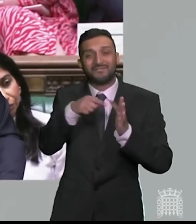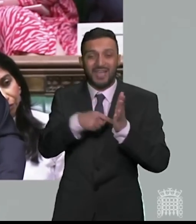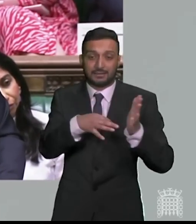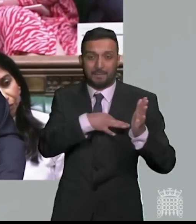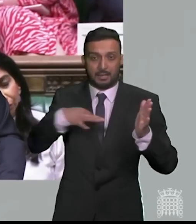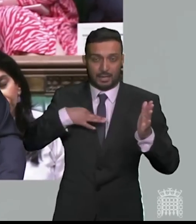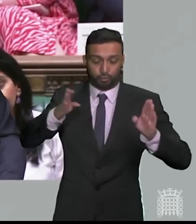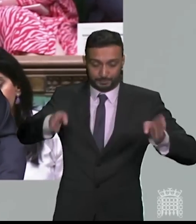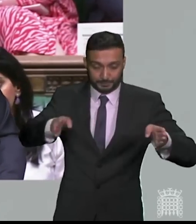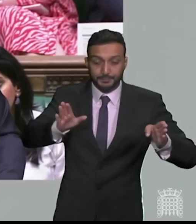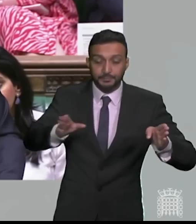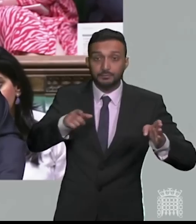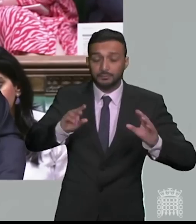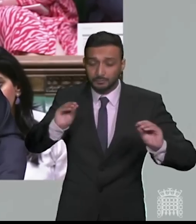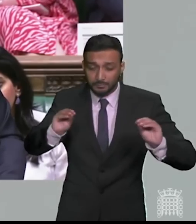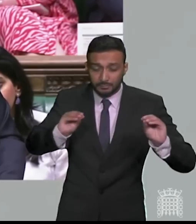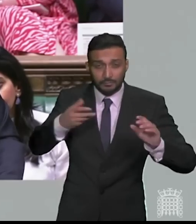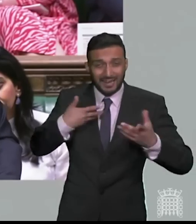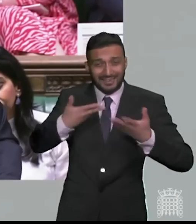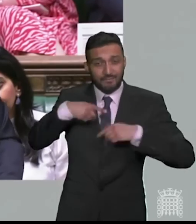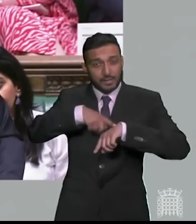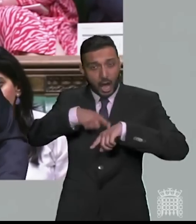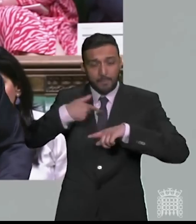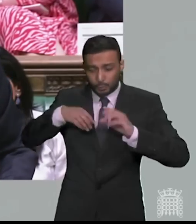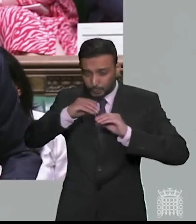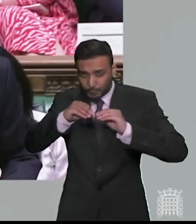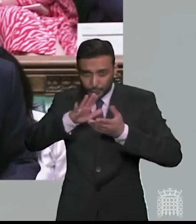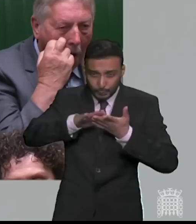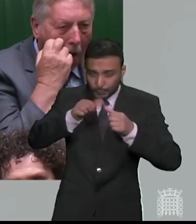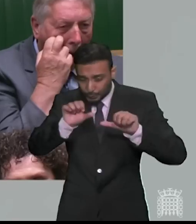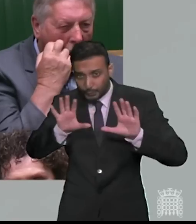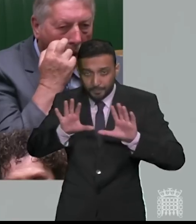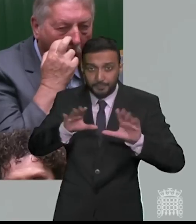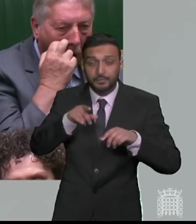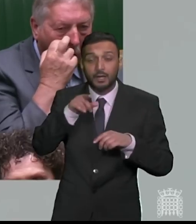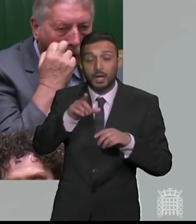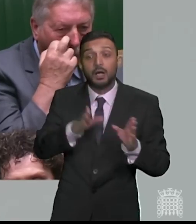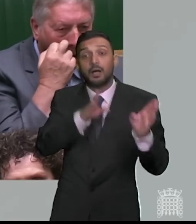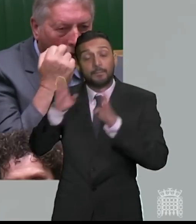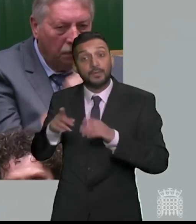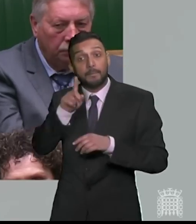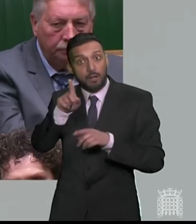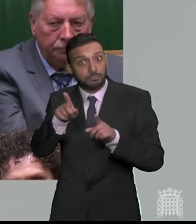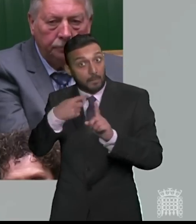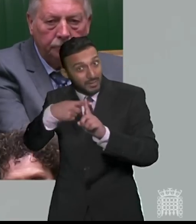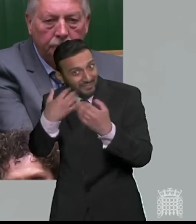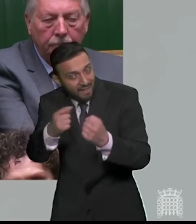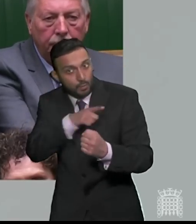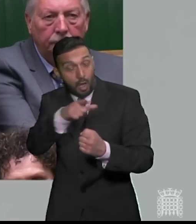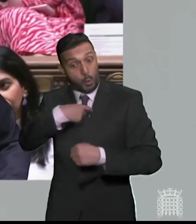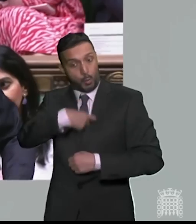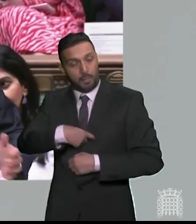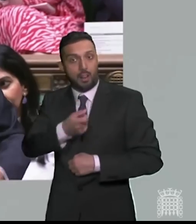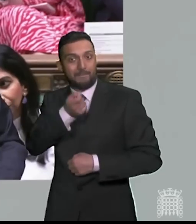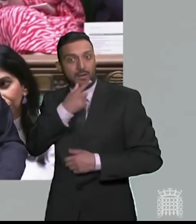solution to that particular issue. But the honourable gentleman should take heart, because on the issue of human medicines, which I know is important to him and everyone else in Northern